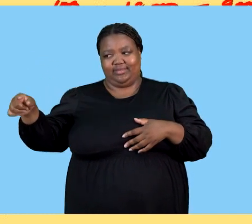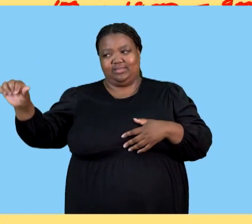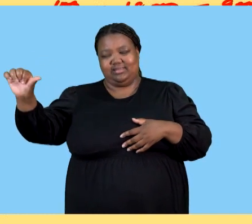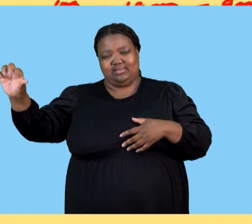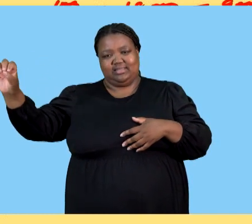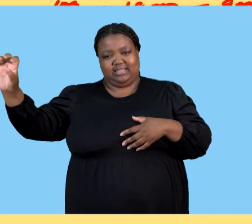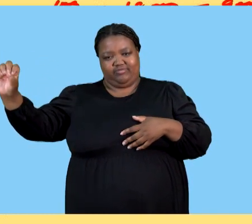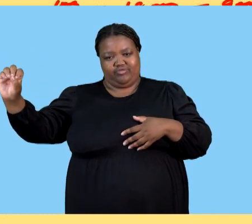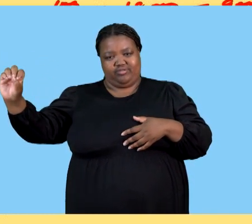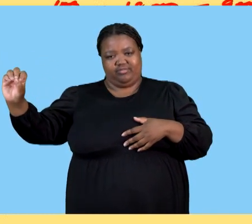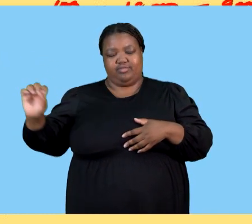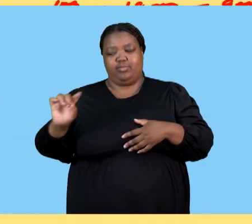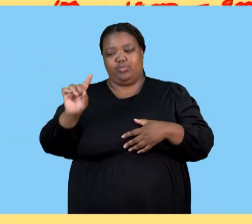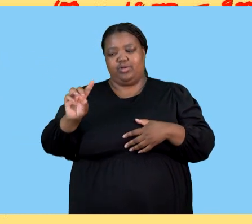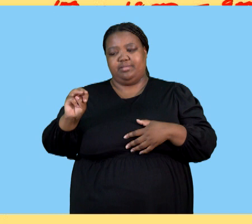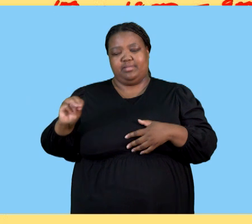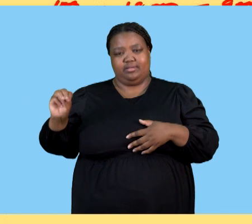1,118,600.